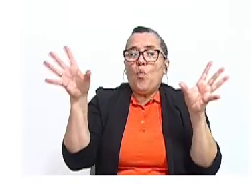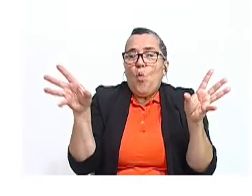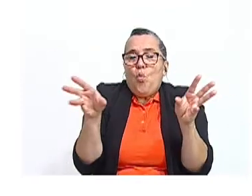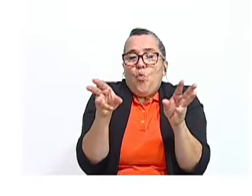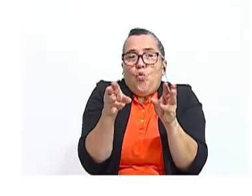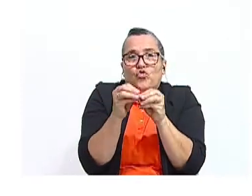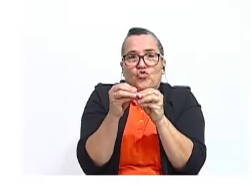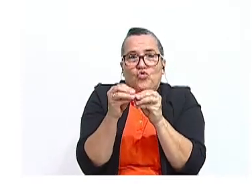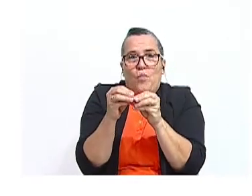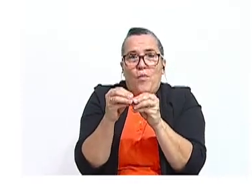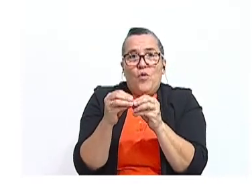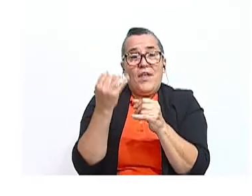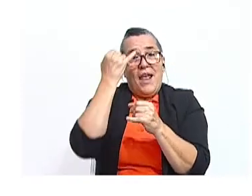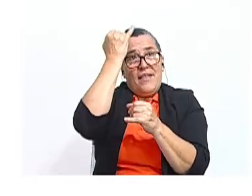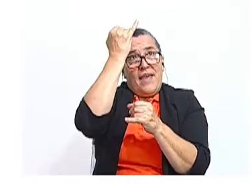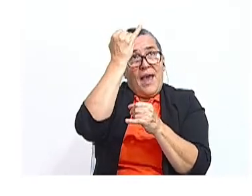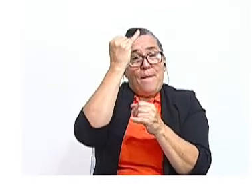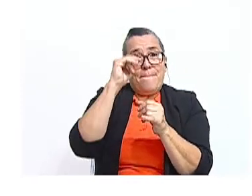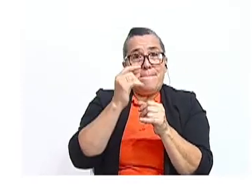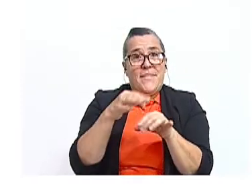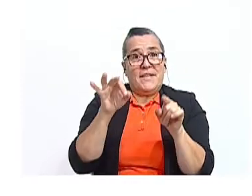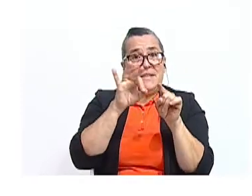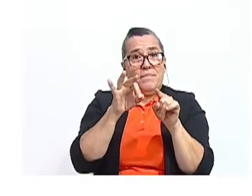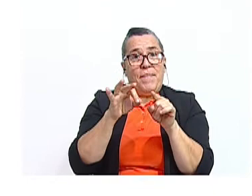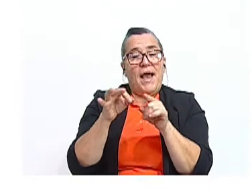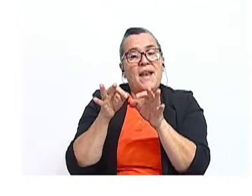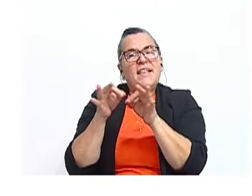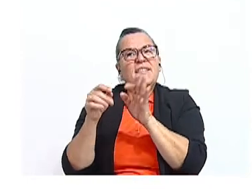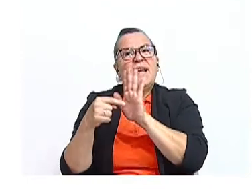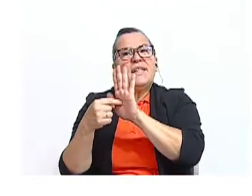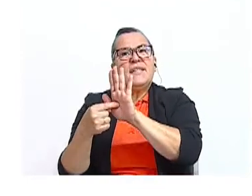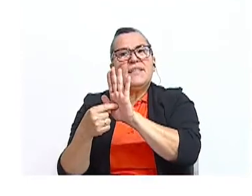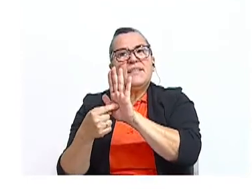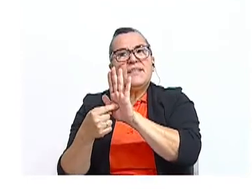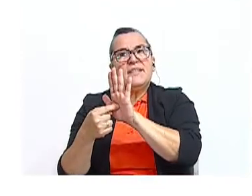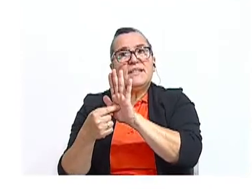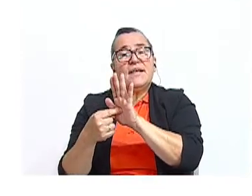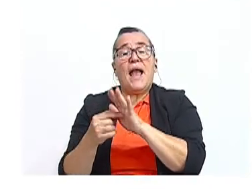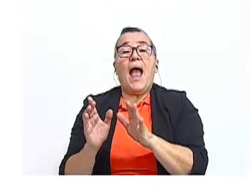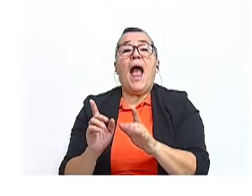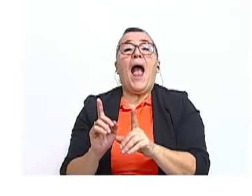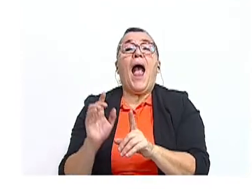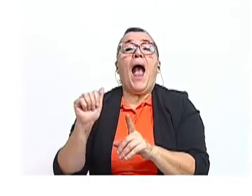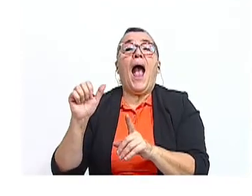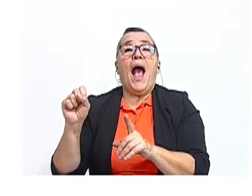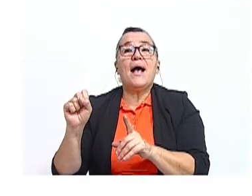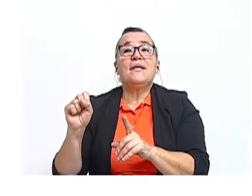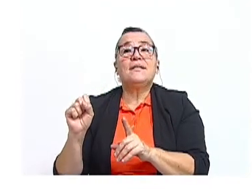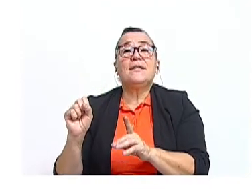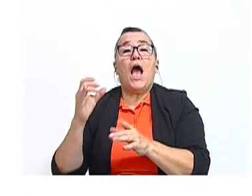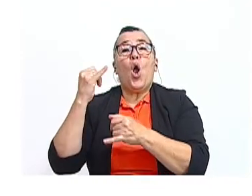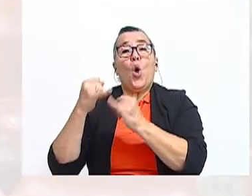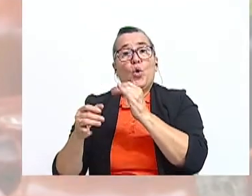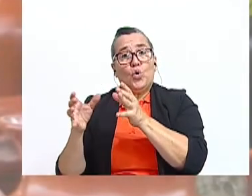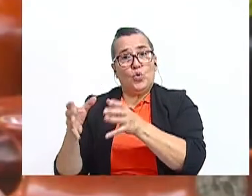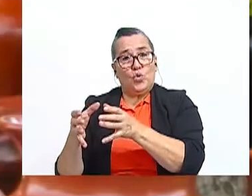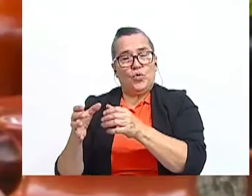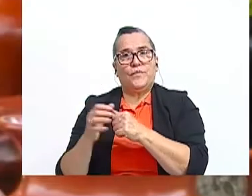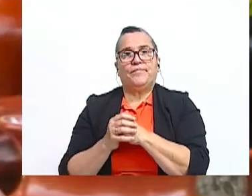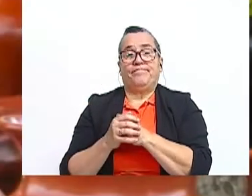main idea, and it is indicated with the signal words as a conclusion. Okay, very good.